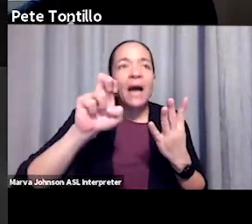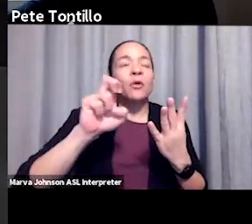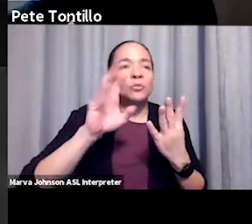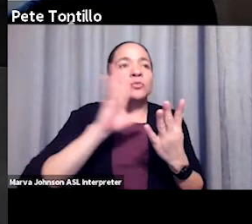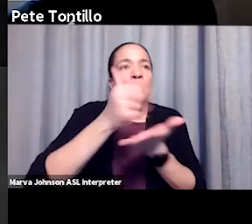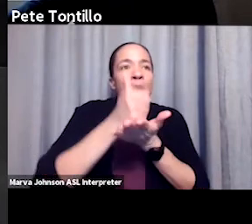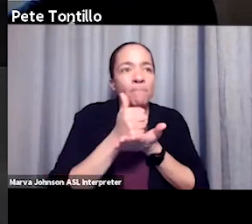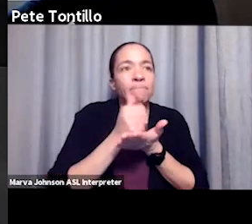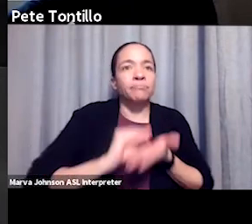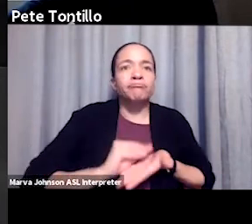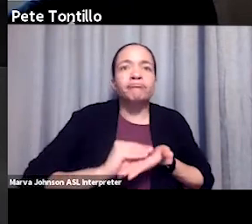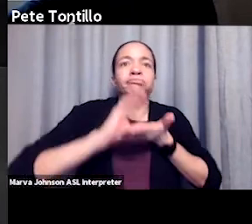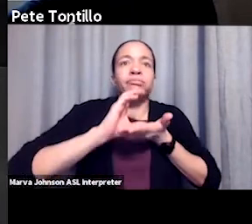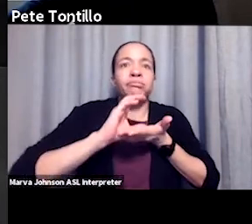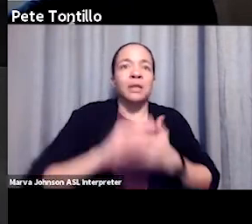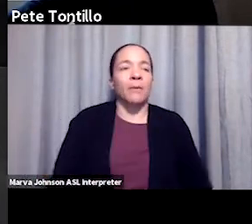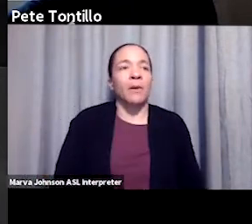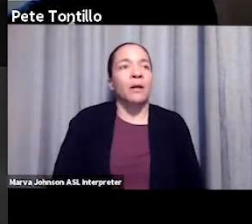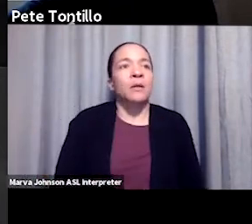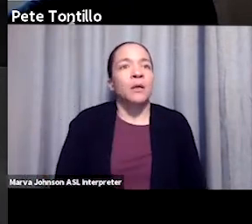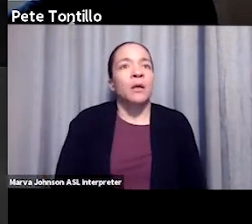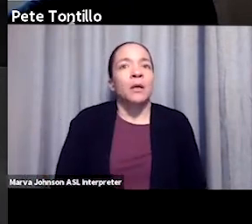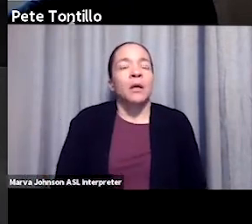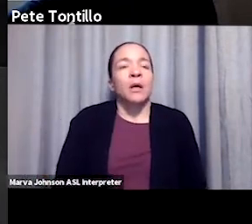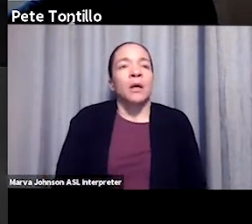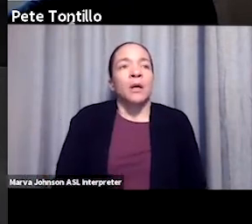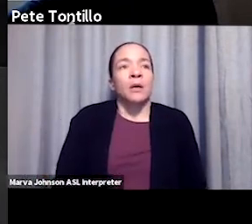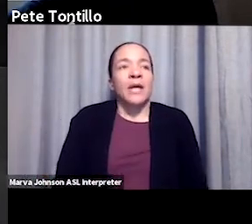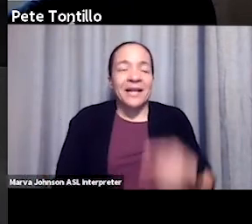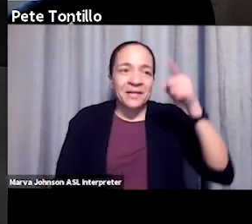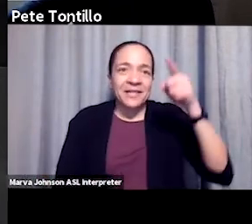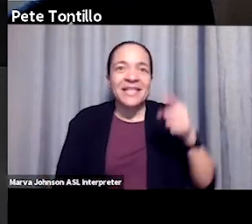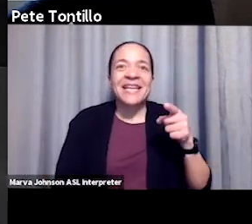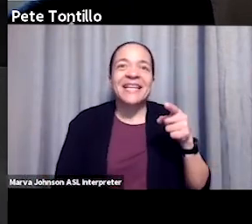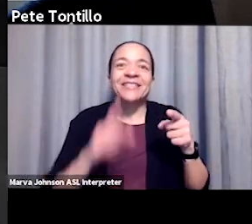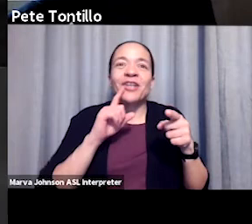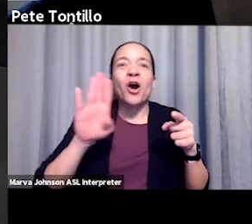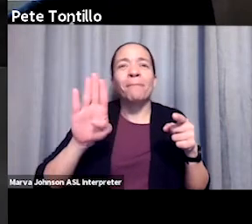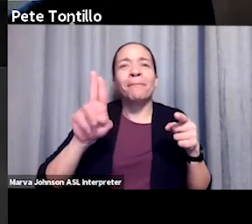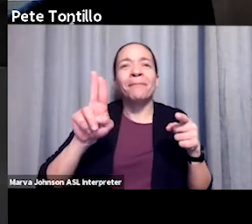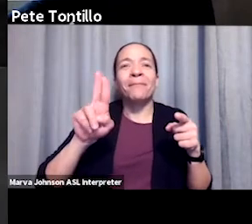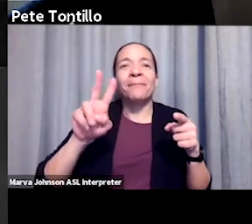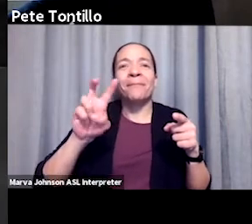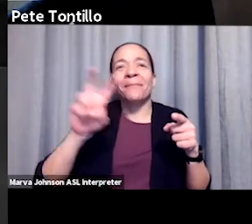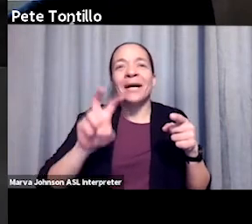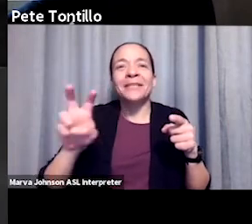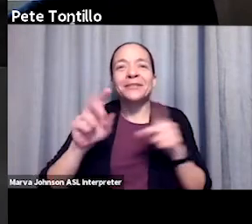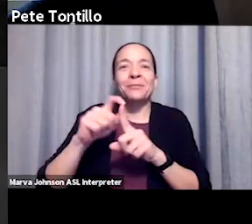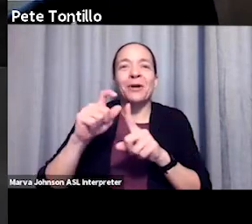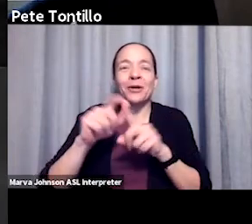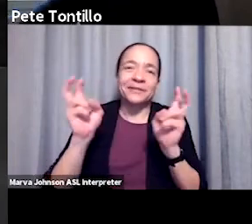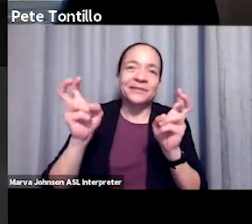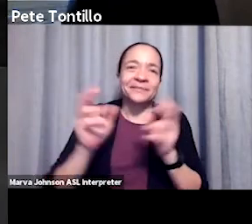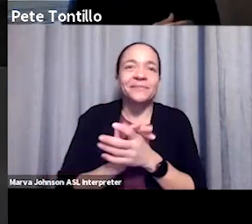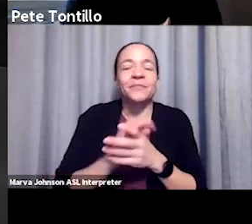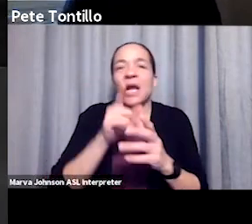But of course, these big ideas, we're also aware, are all buzzwords. They're defined in many different ways by many different people. So our